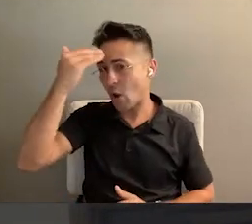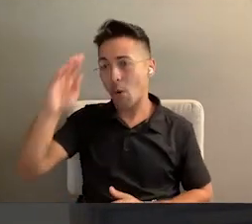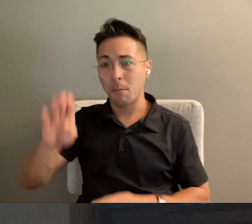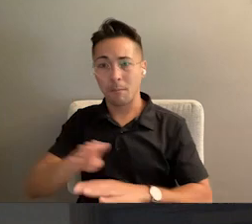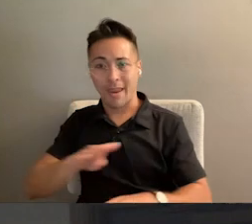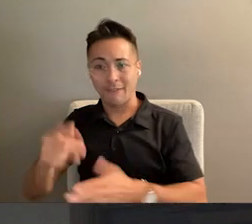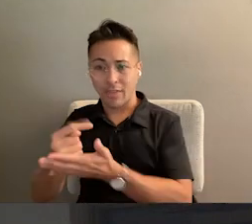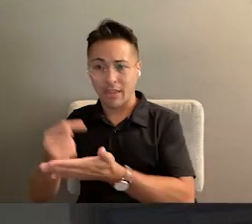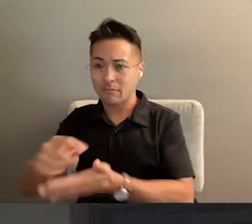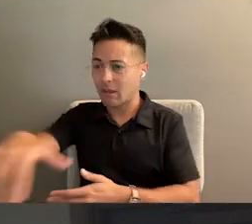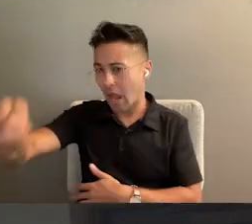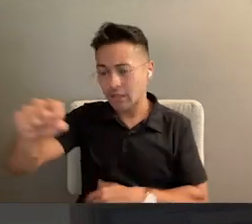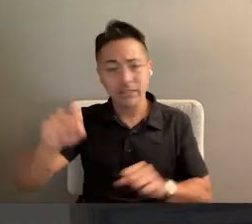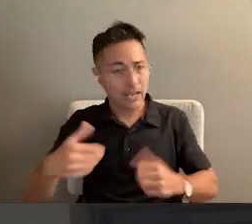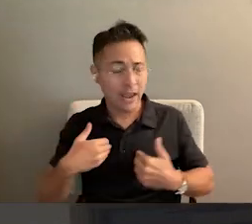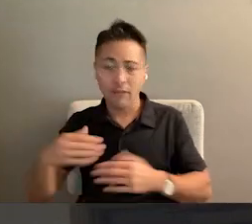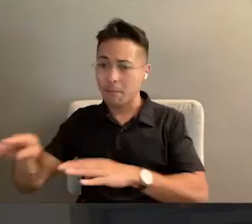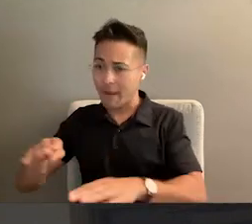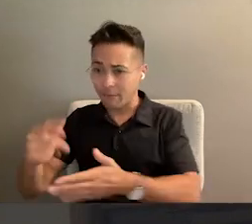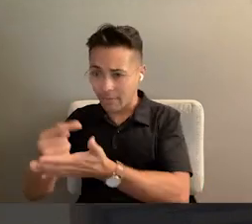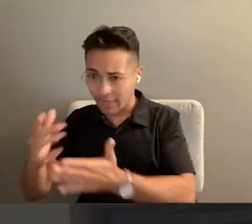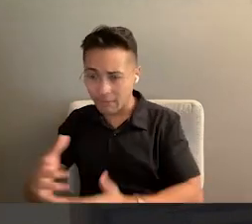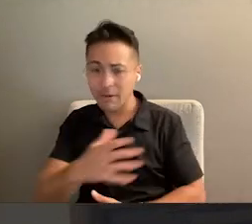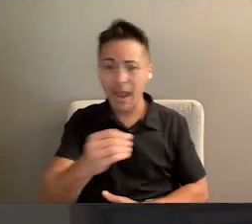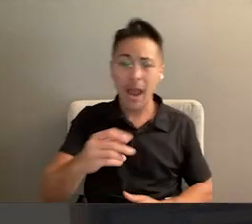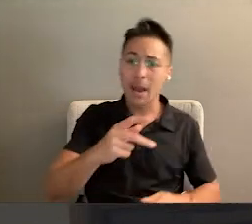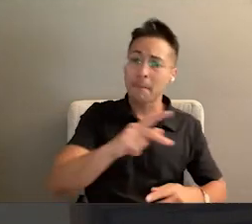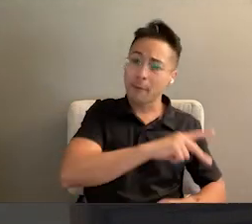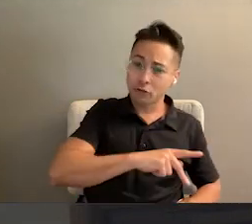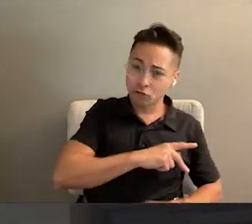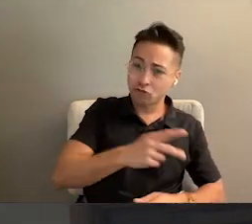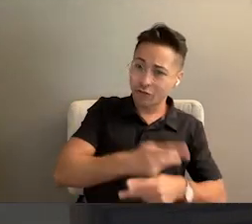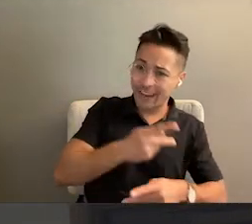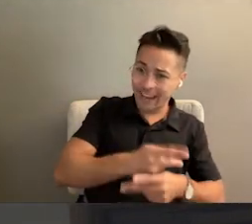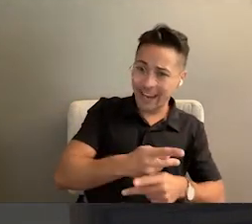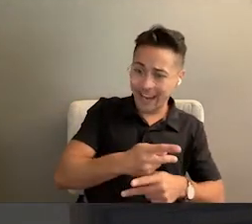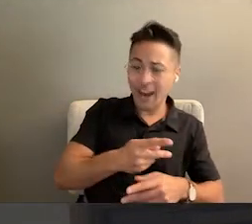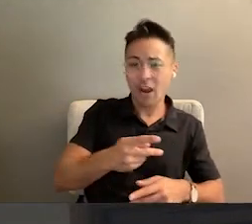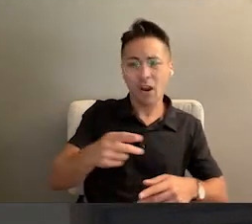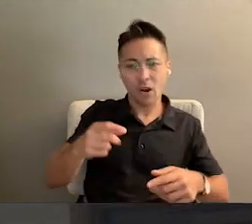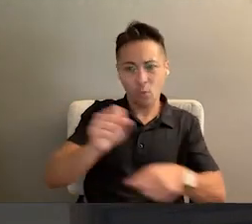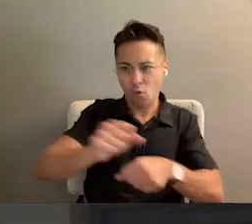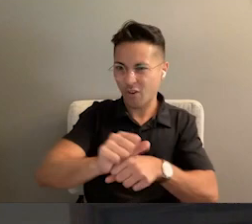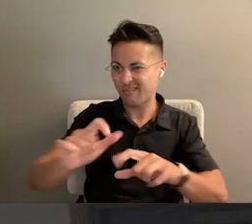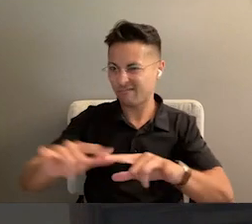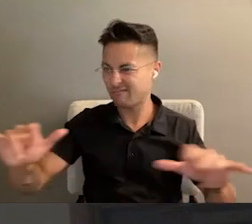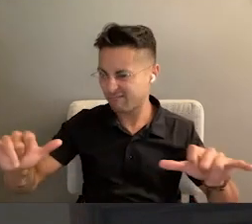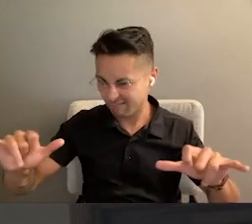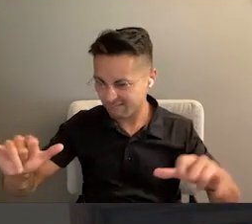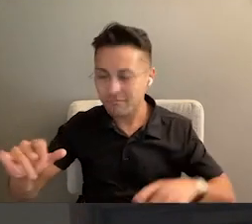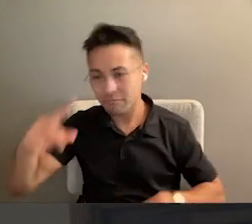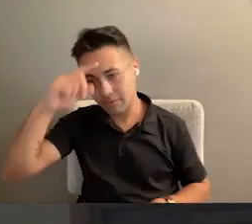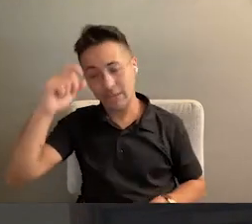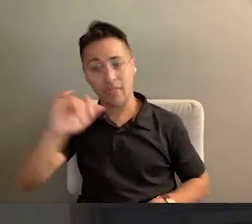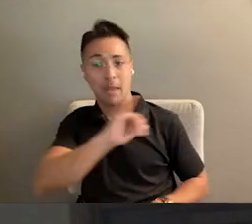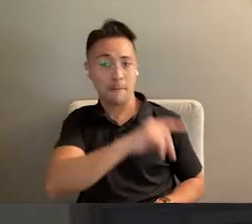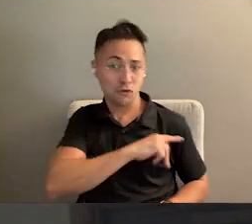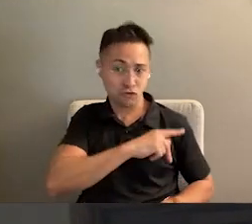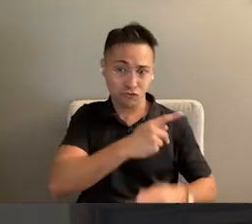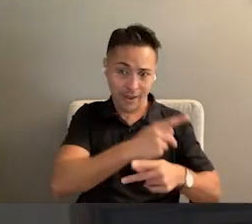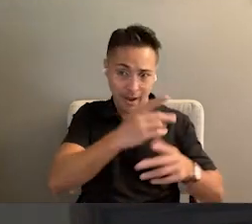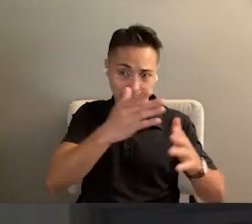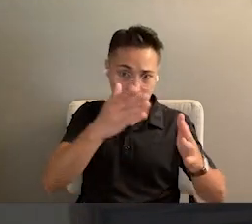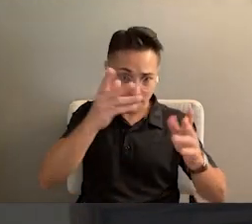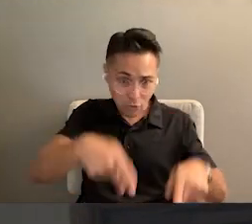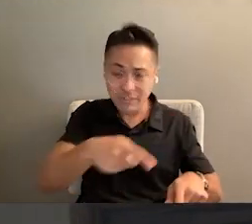learn how that therapy is going, like I know behavior therapy is a yes. You can have a behavior therapist and a personal care working on the